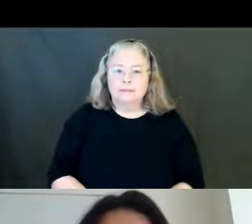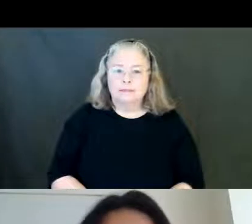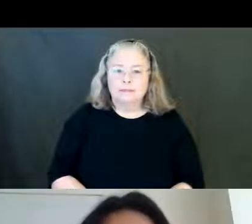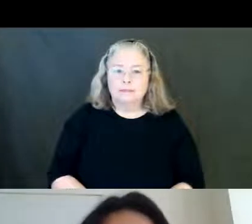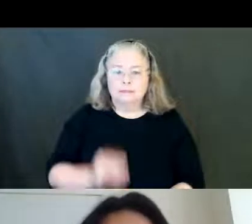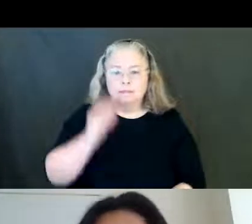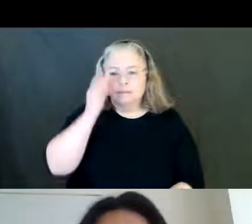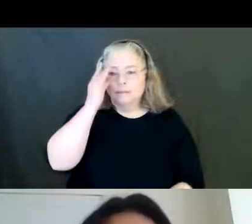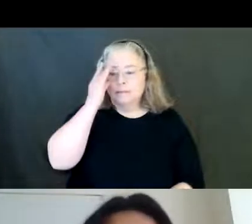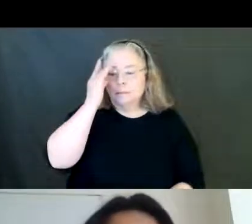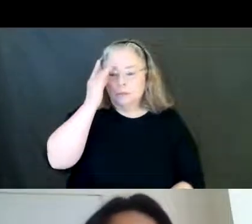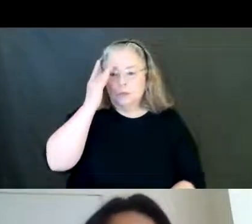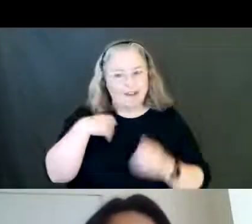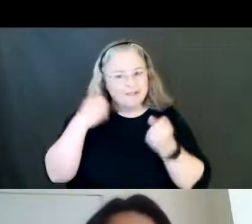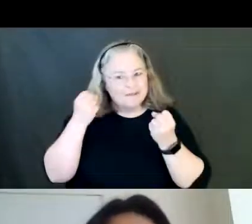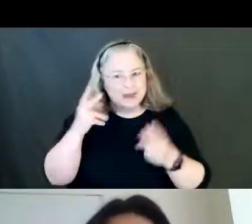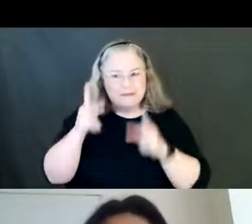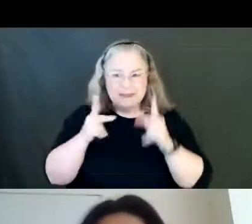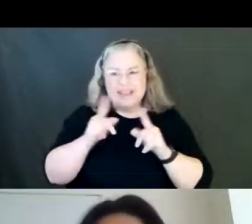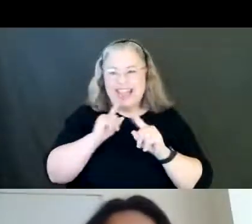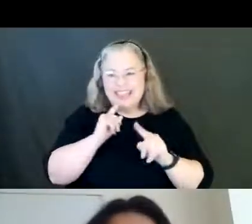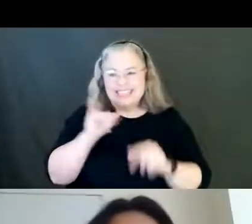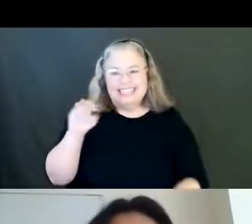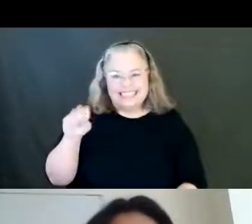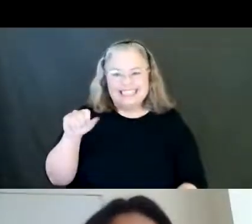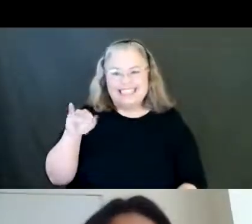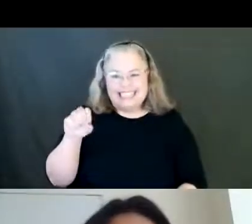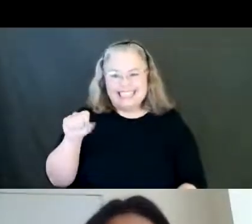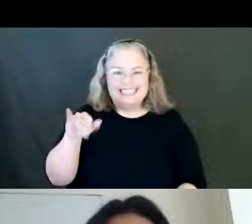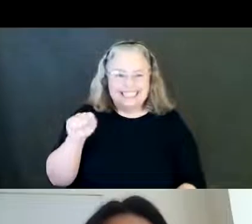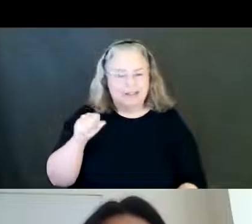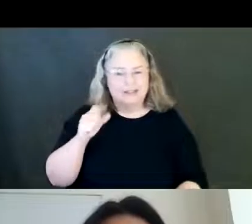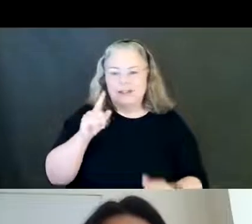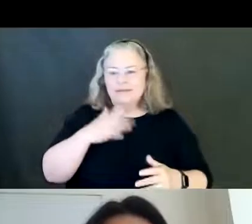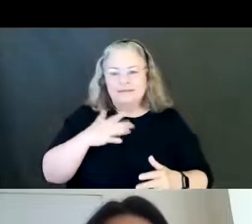All right, we have a lot of people answering yes, which is awesome to see.